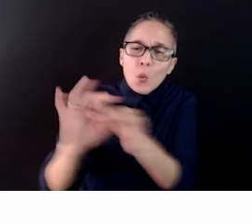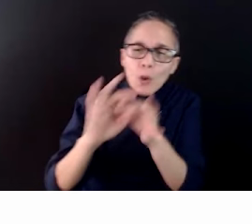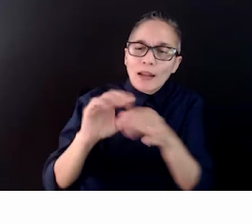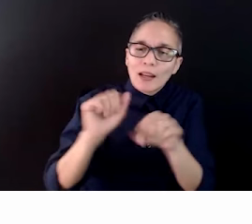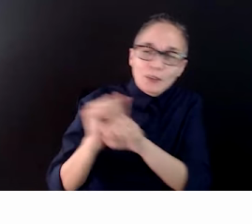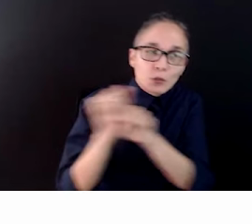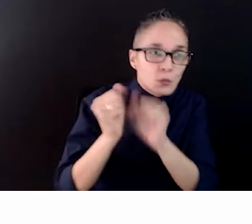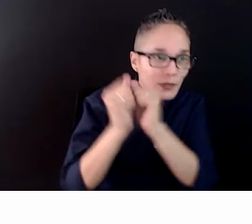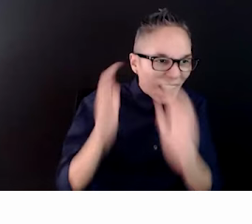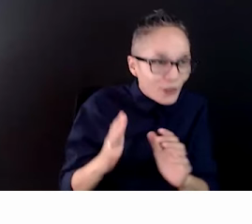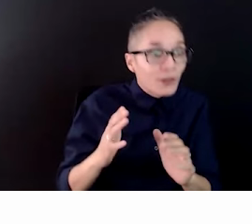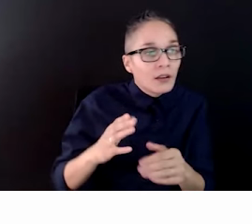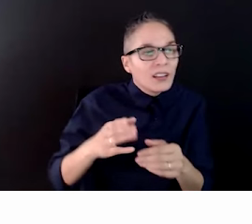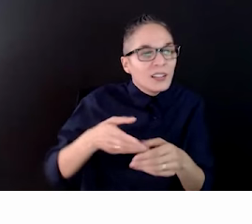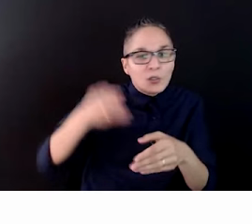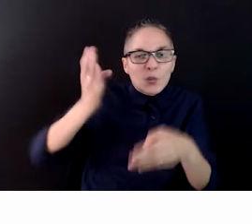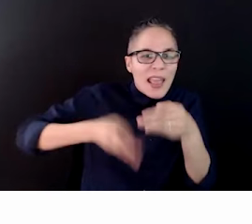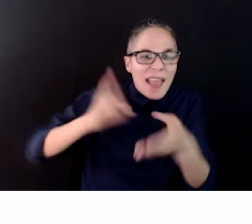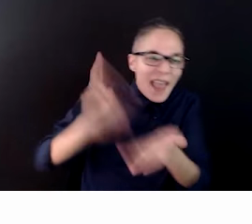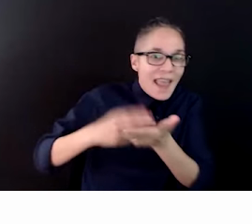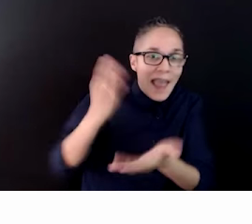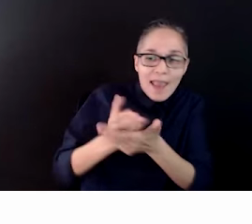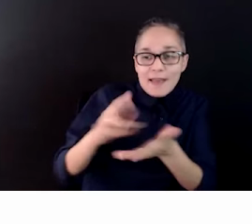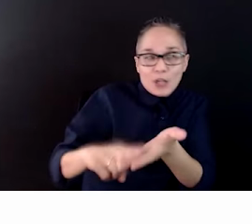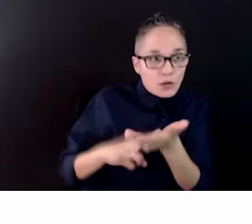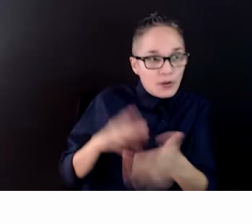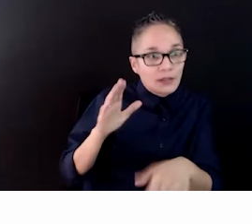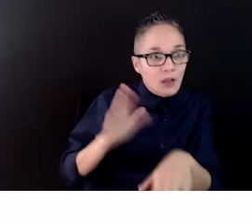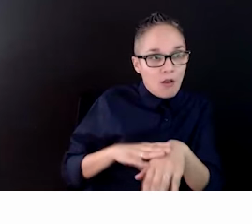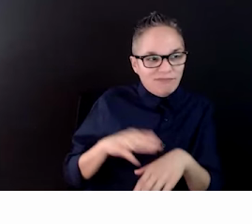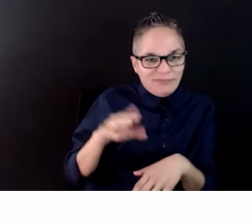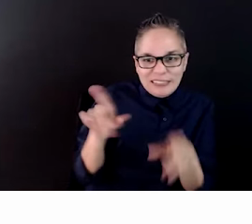Can you imagine? What if we all did that and we all said,